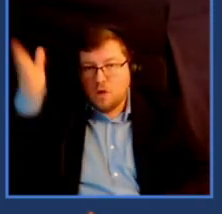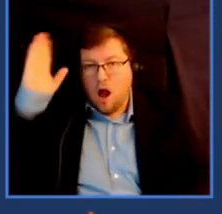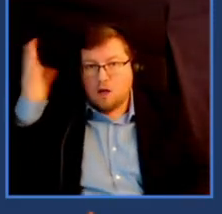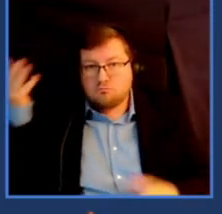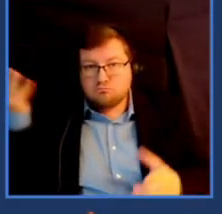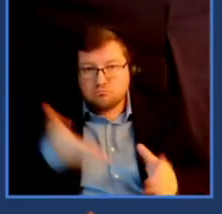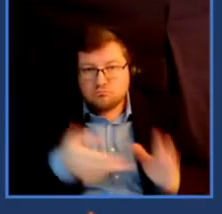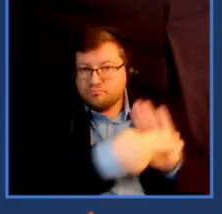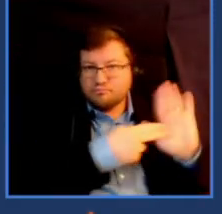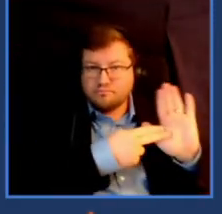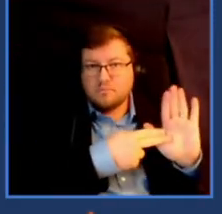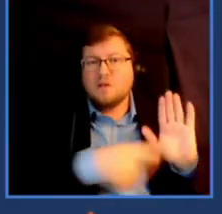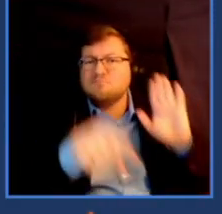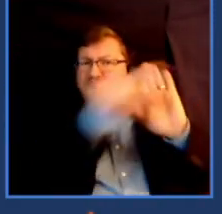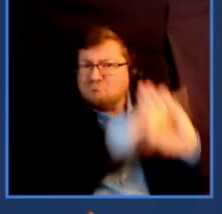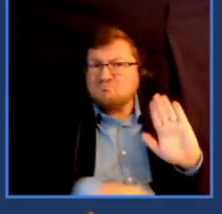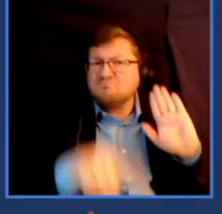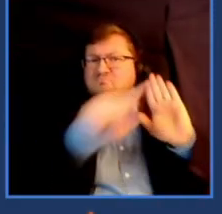Scandalizing my name.